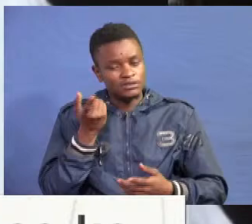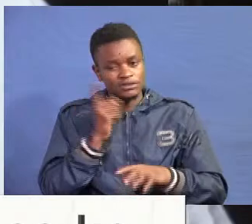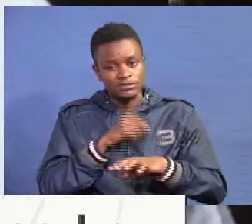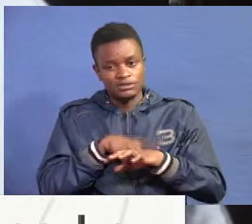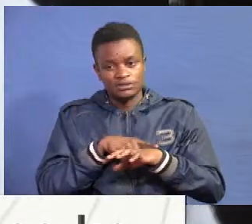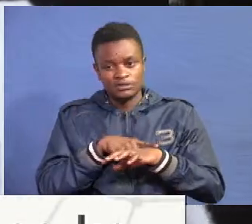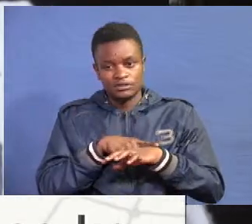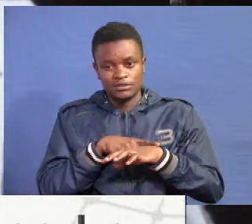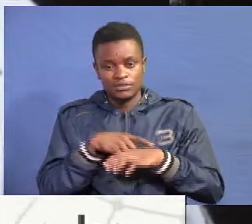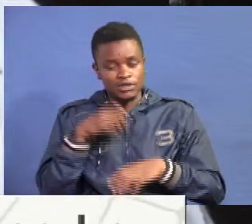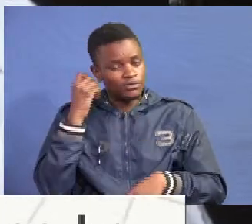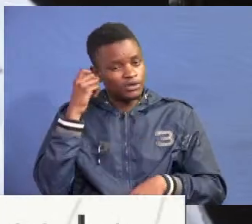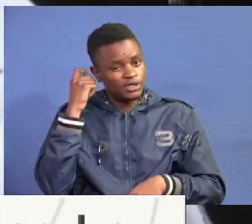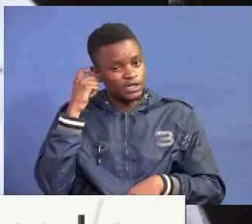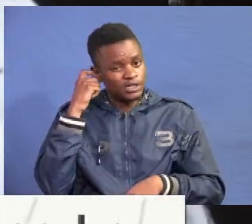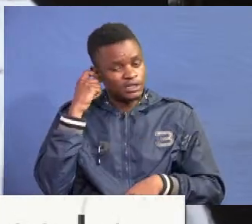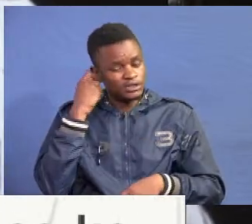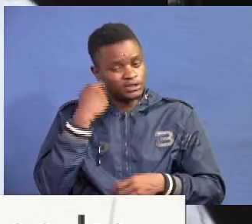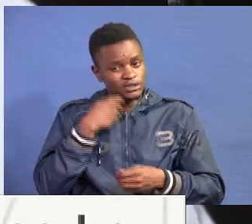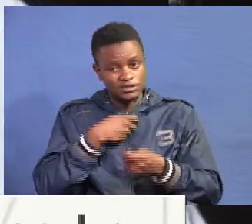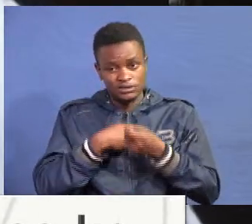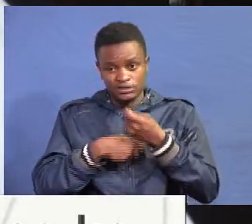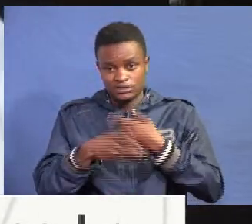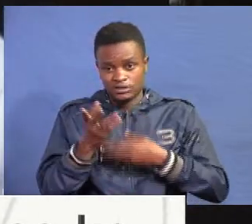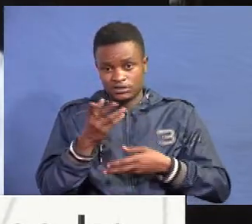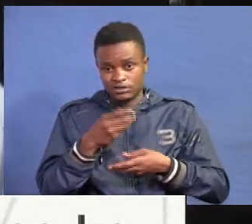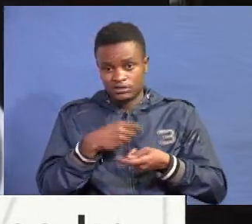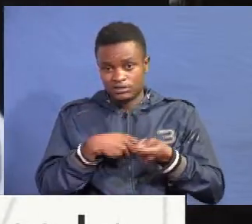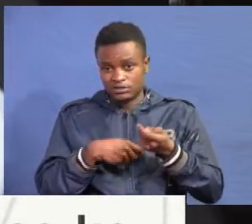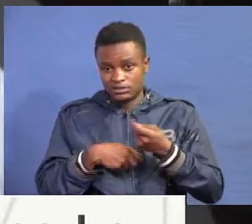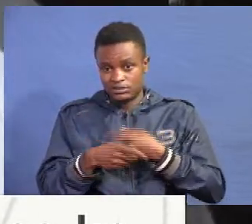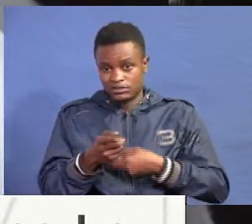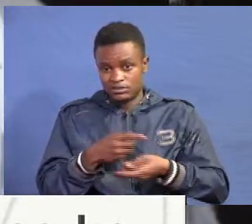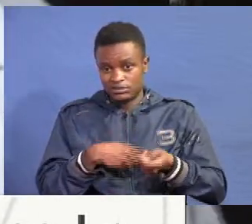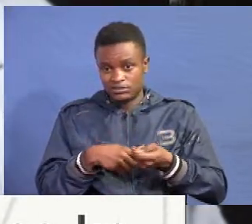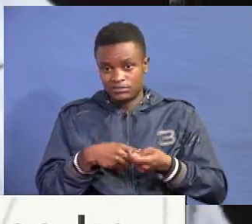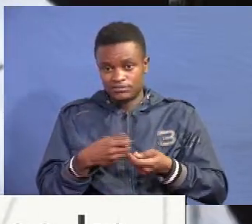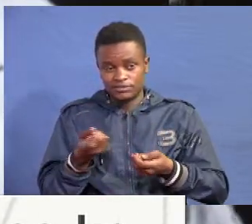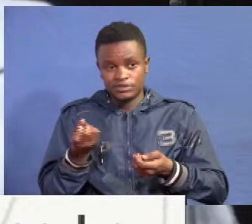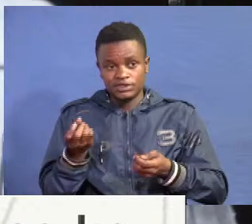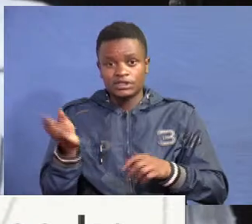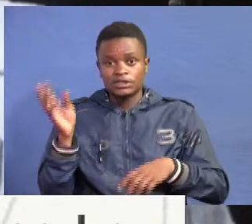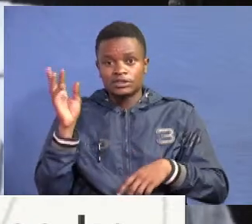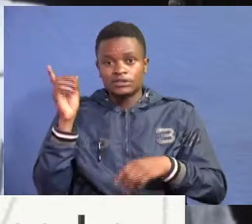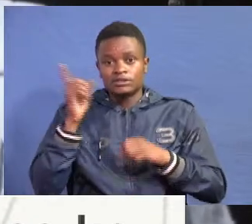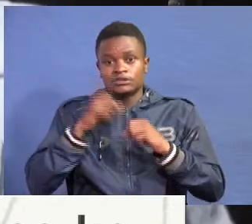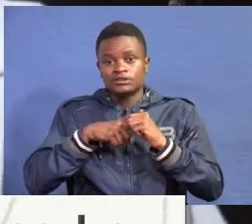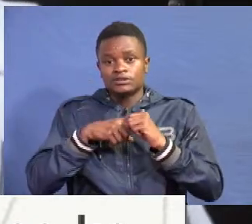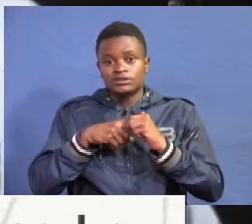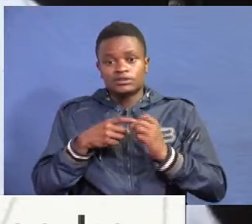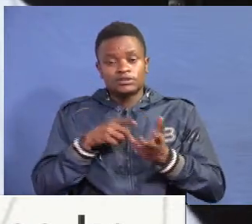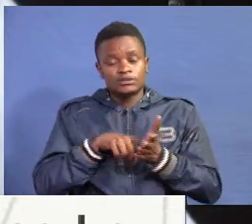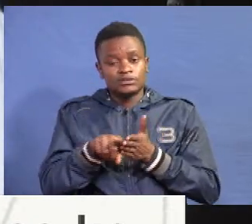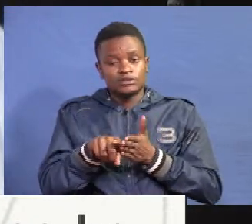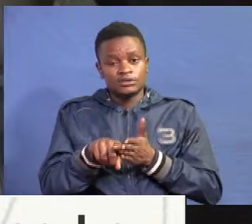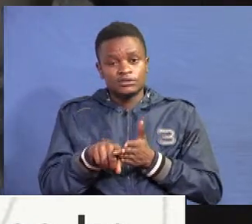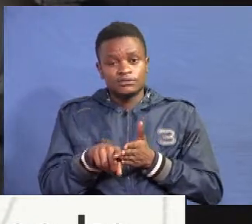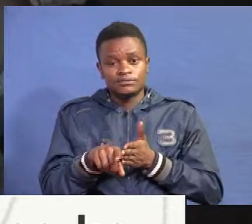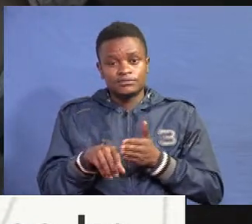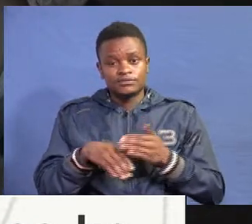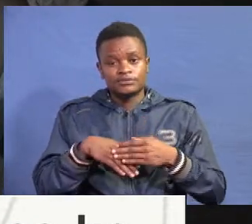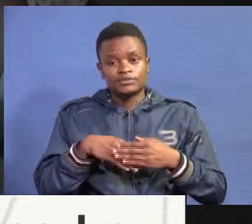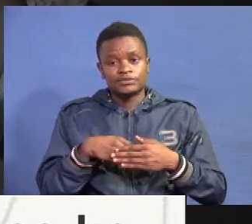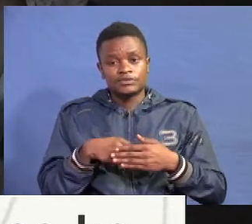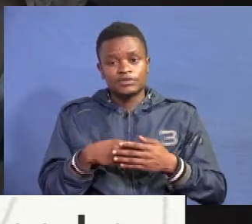some time, I usually dispose them at 60 weeks. And by doing that, I sell for meat.